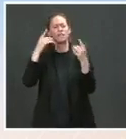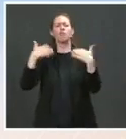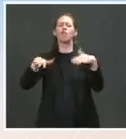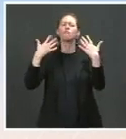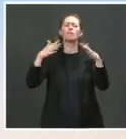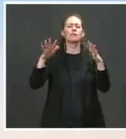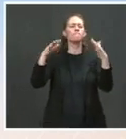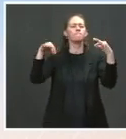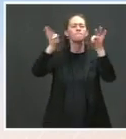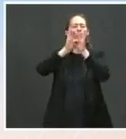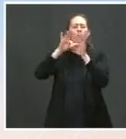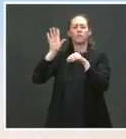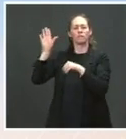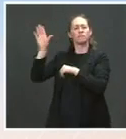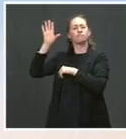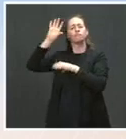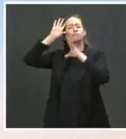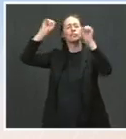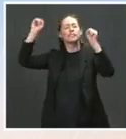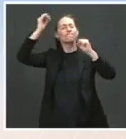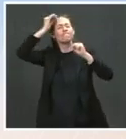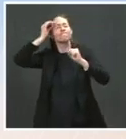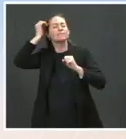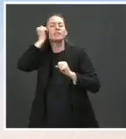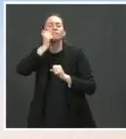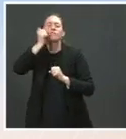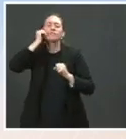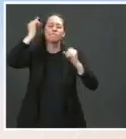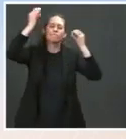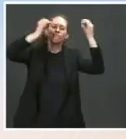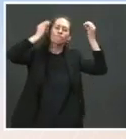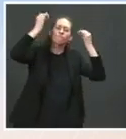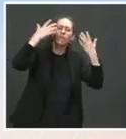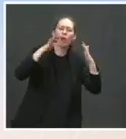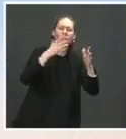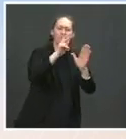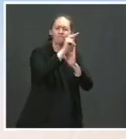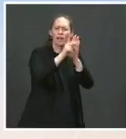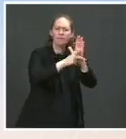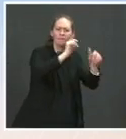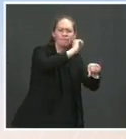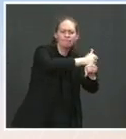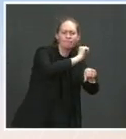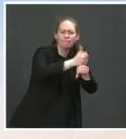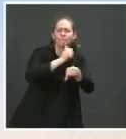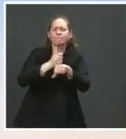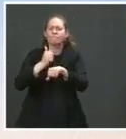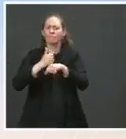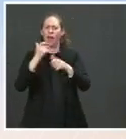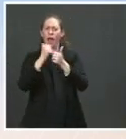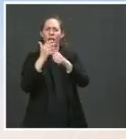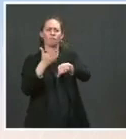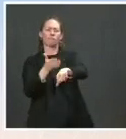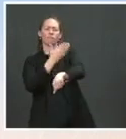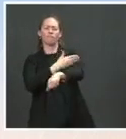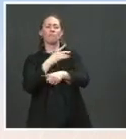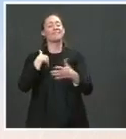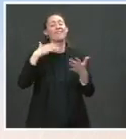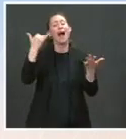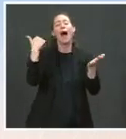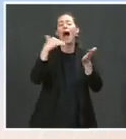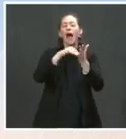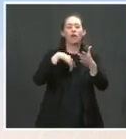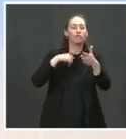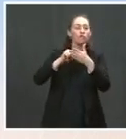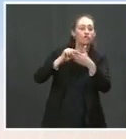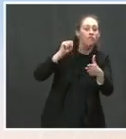every day. And his actions, his policies certainly play that out. I'm not going to get ahead of what the outcome of